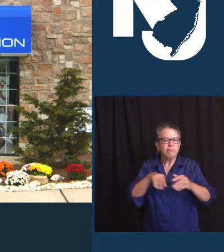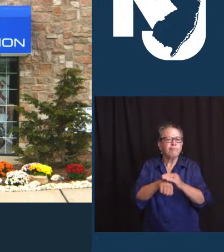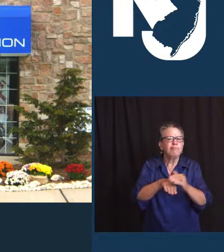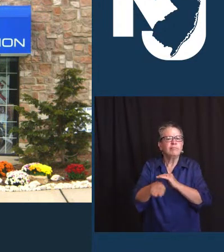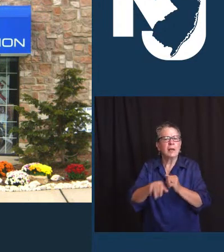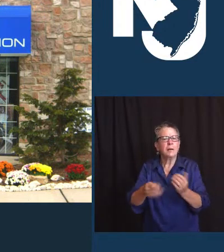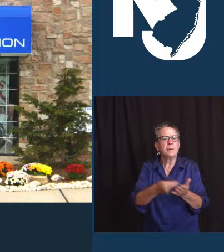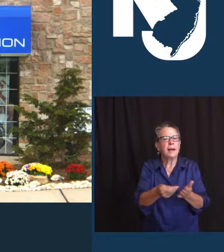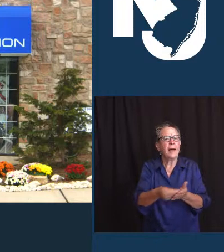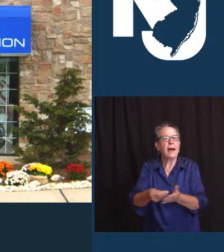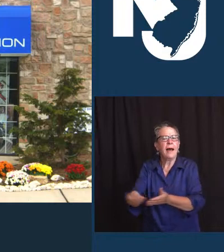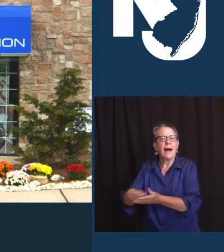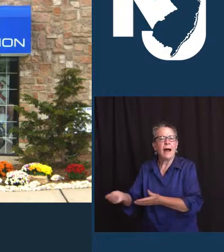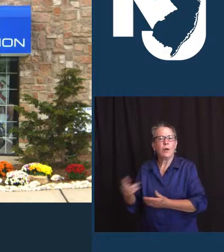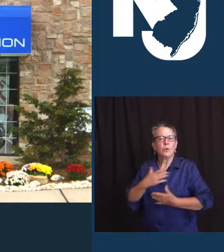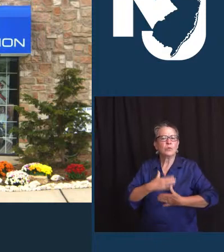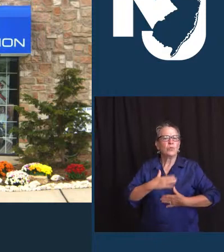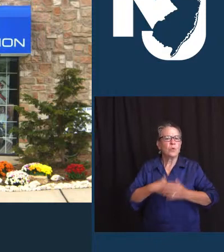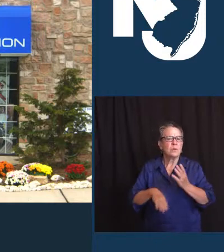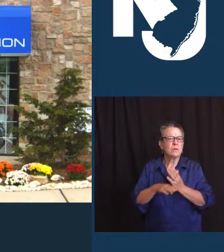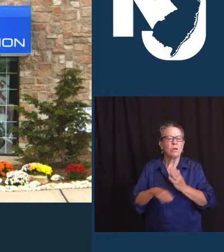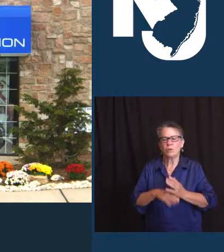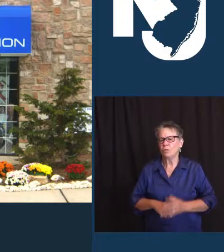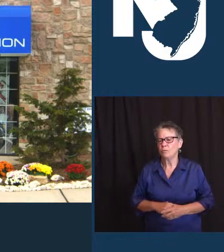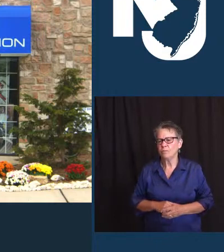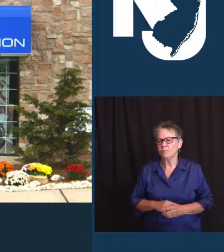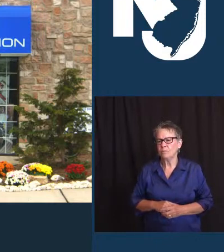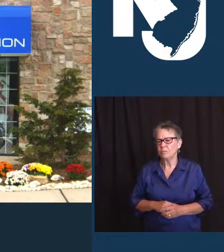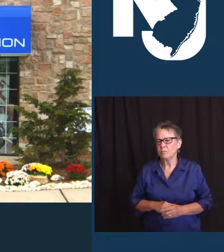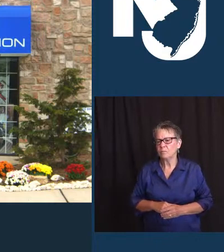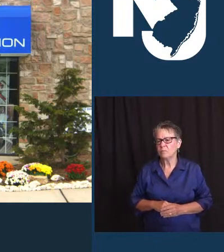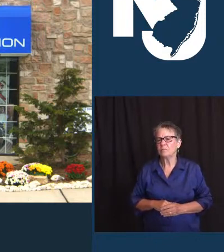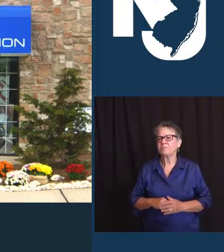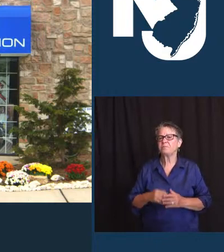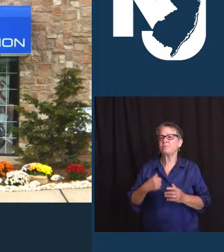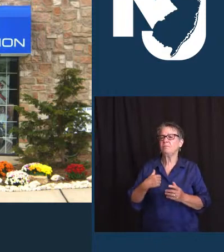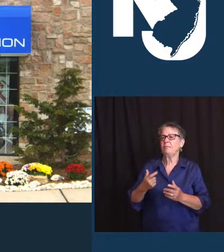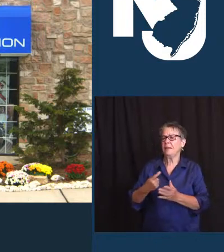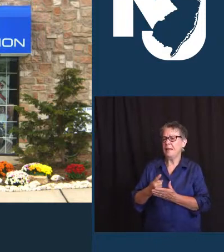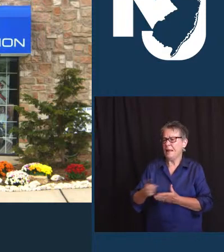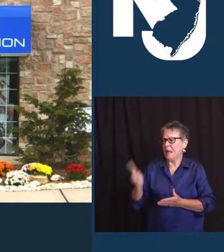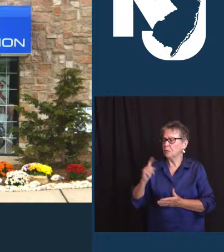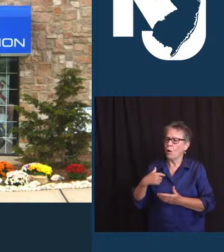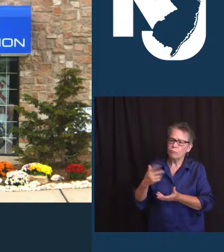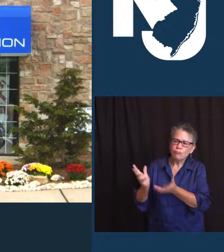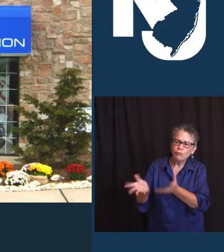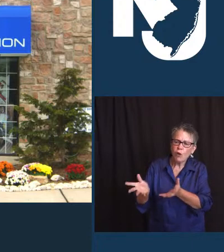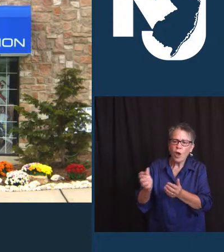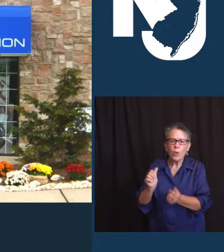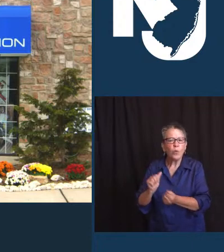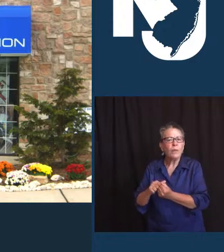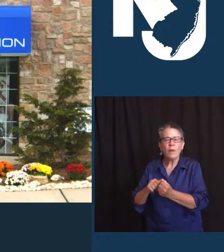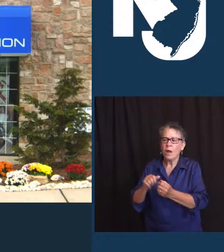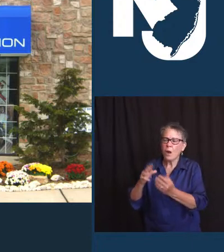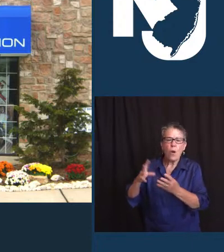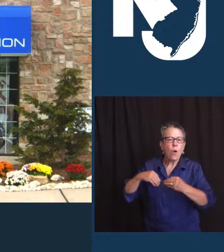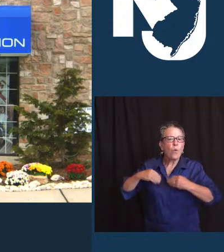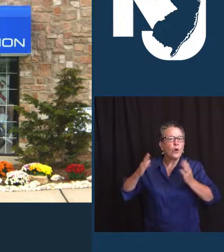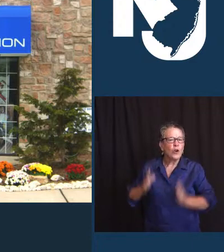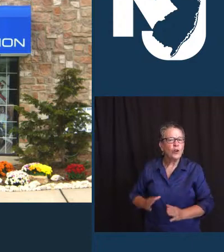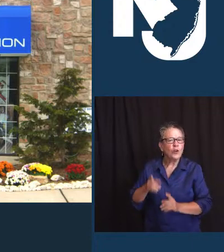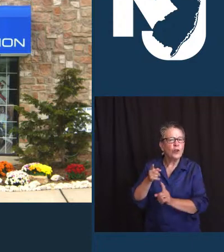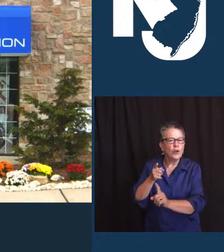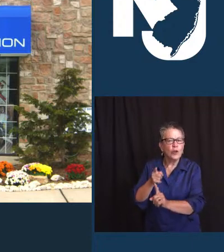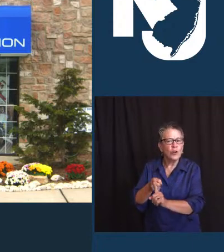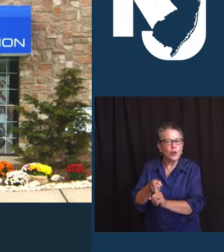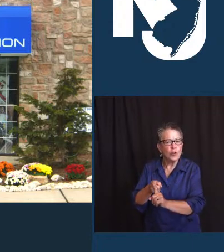all he's doing to keep his community moving, figuratively and literally. And as you know, I'm a huge soccer fan myself, so I know where I'm going to